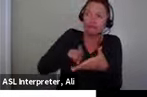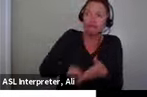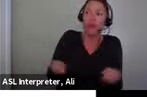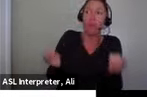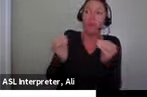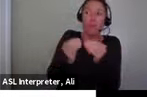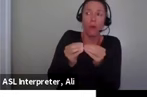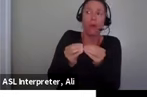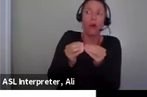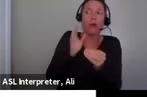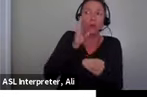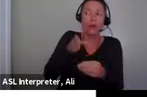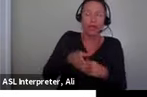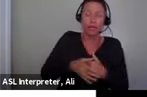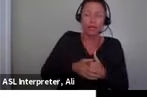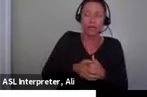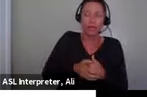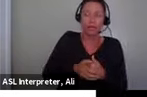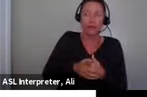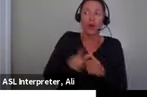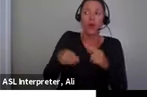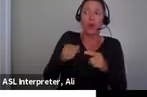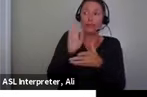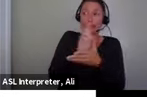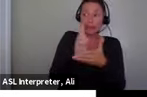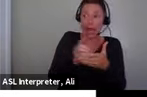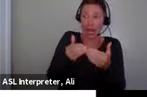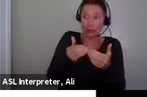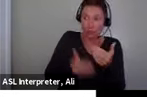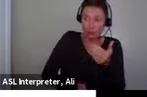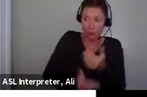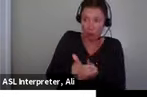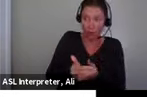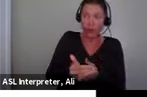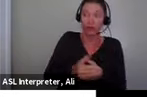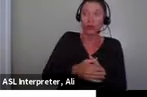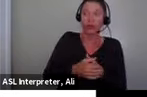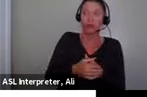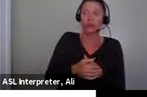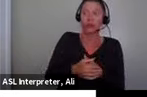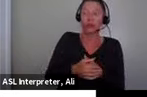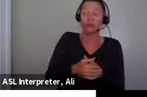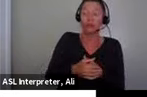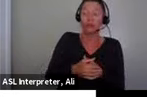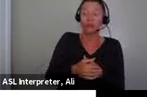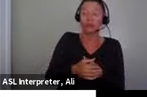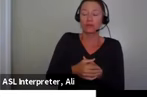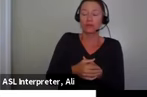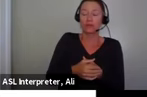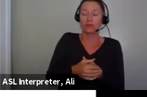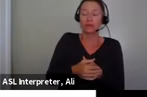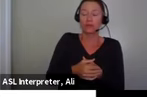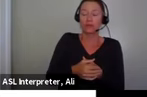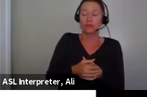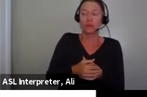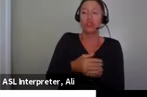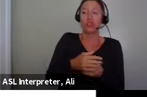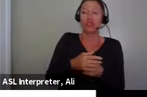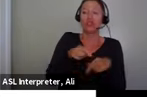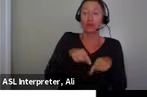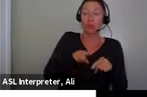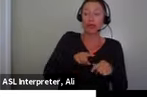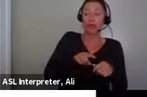detail as the design moves forward. There are measures in the initial study